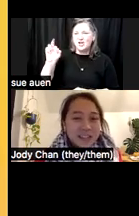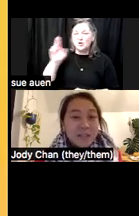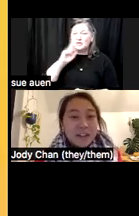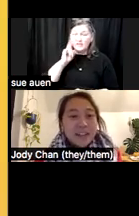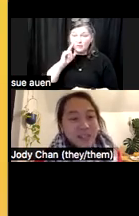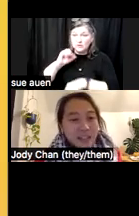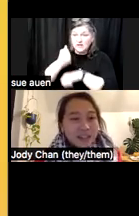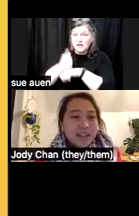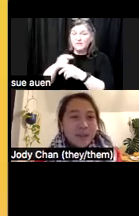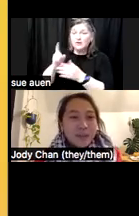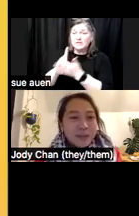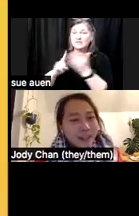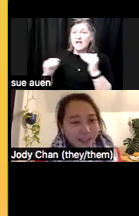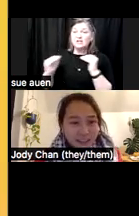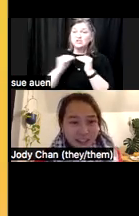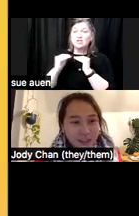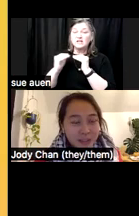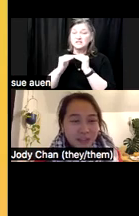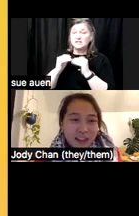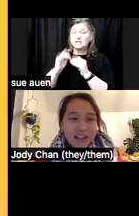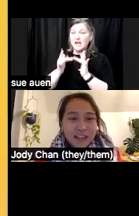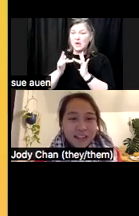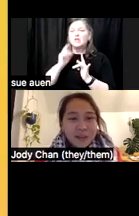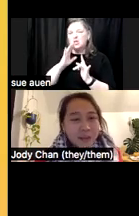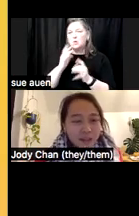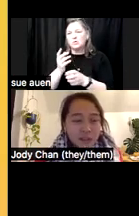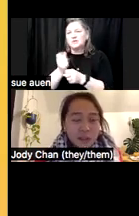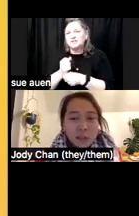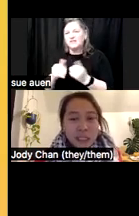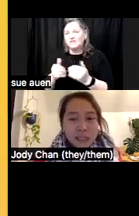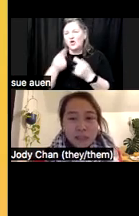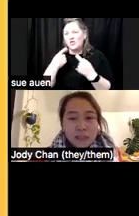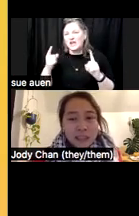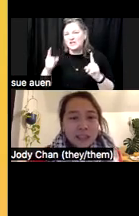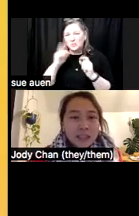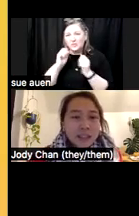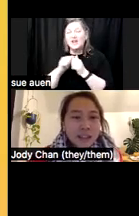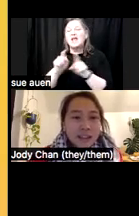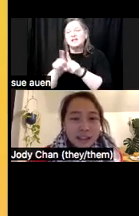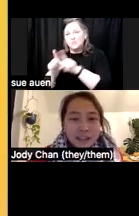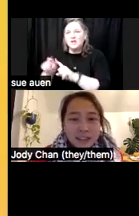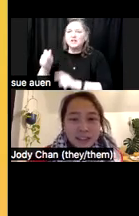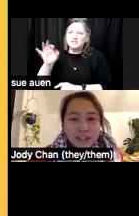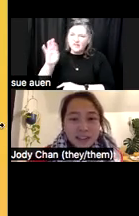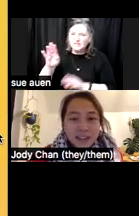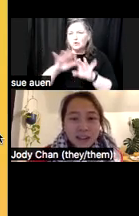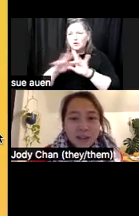Justice Network newsletter, you'll get all the announcements for that, and it'll be on our social media as well.